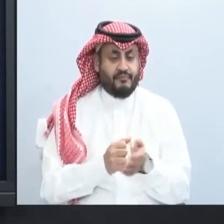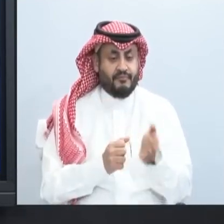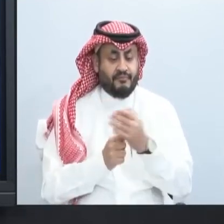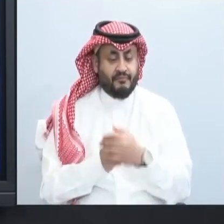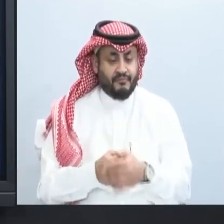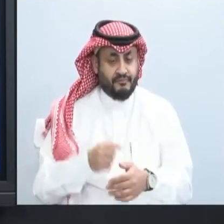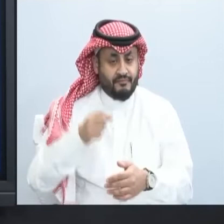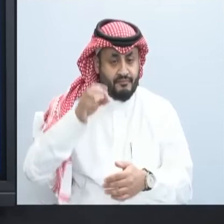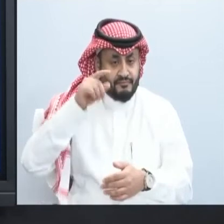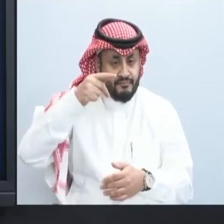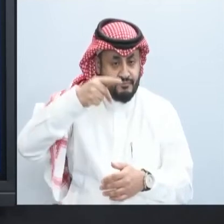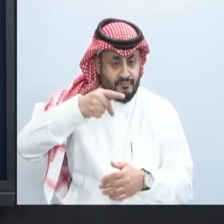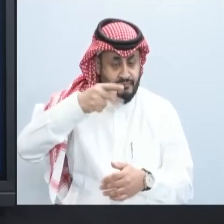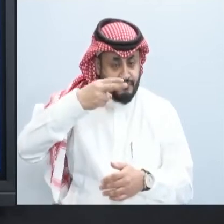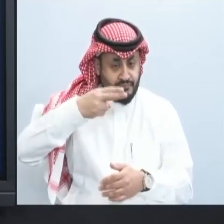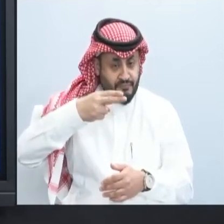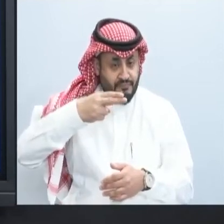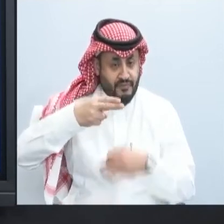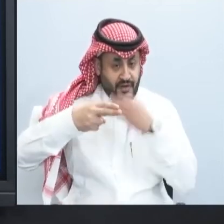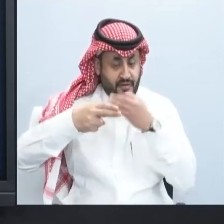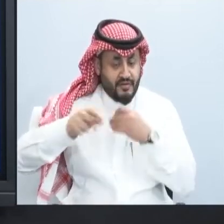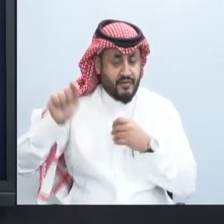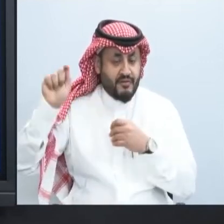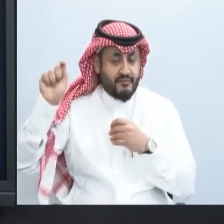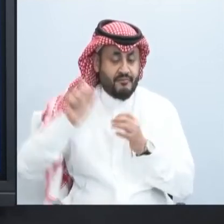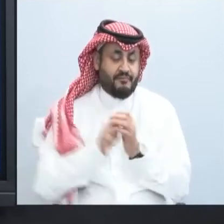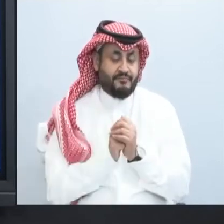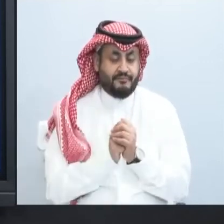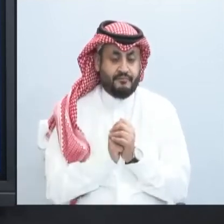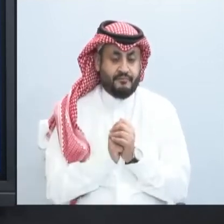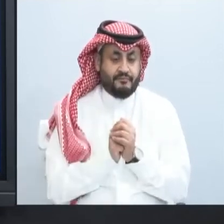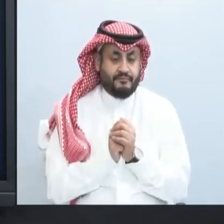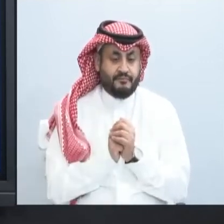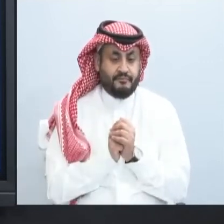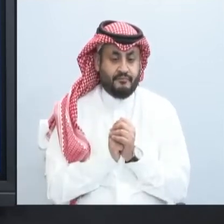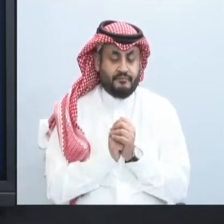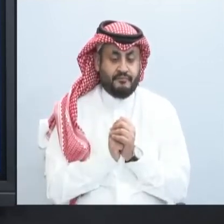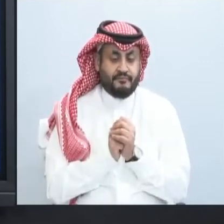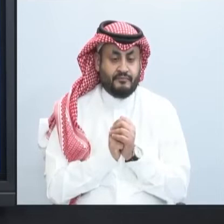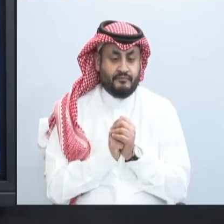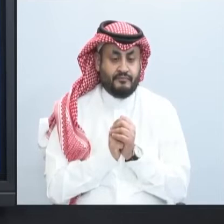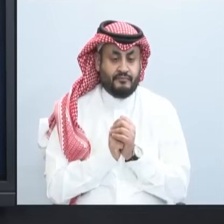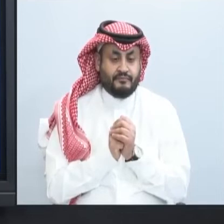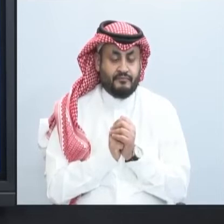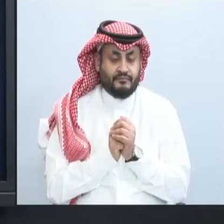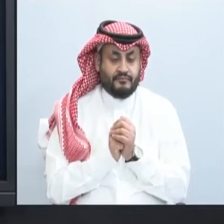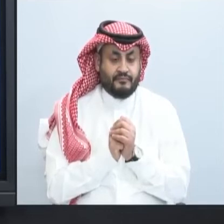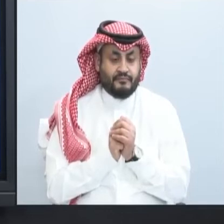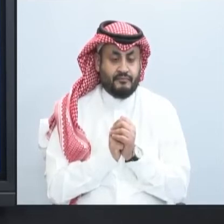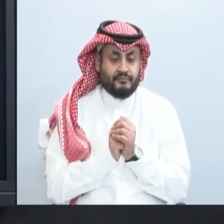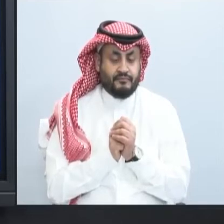And sometimes we'll have words with P, it starts with PH letter, and we'll pronounce as the F